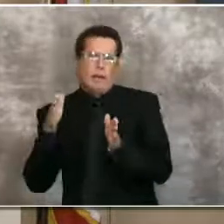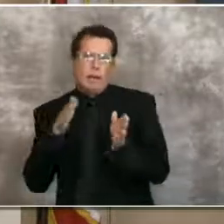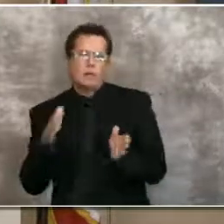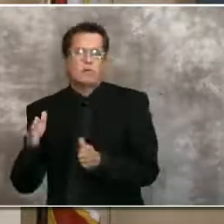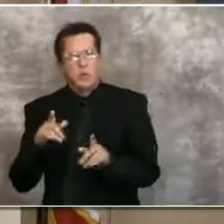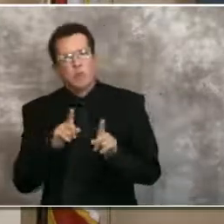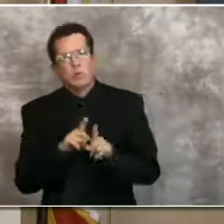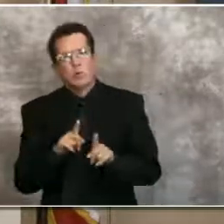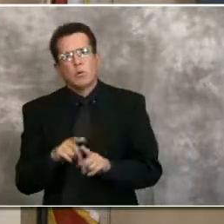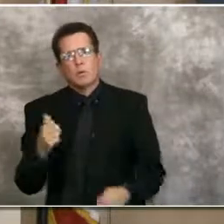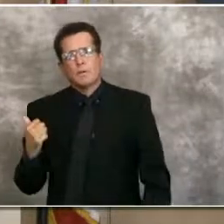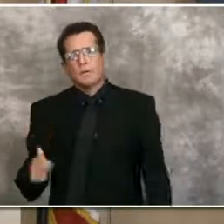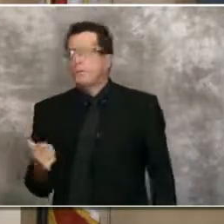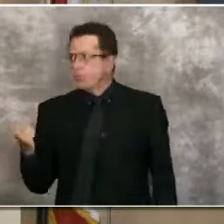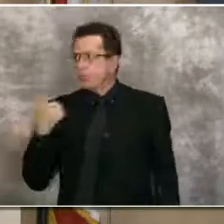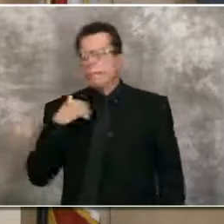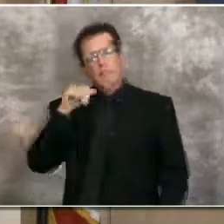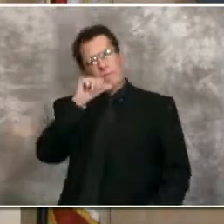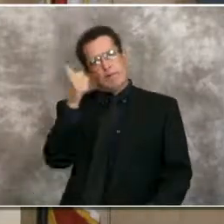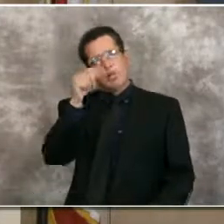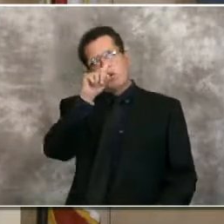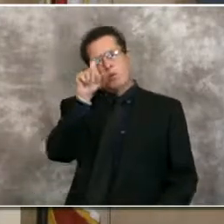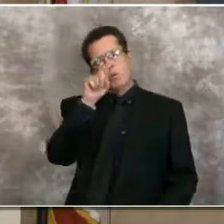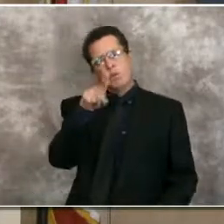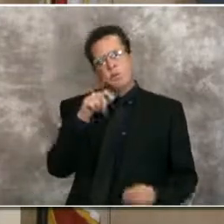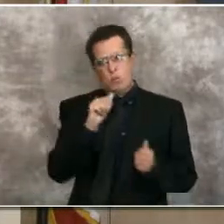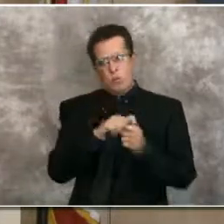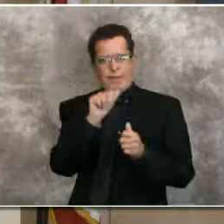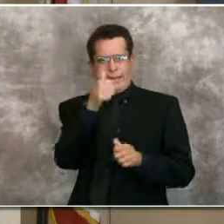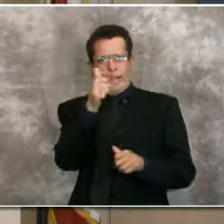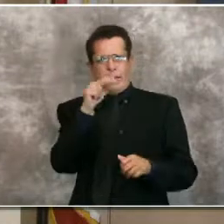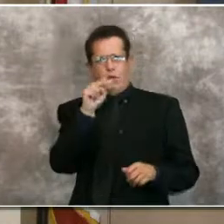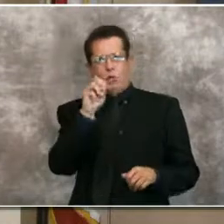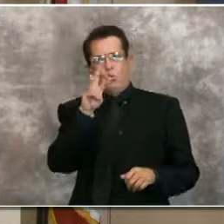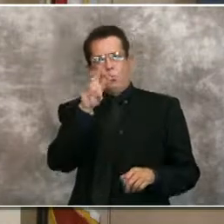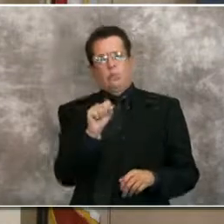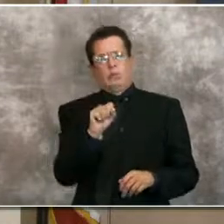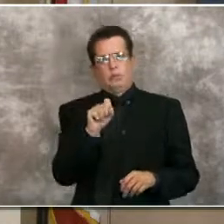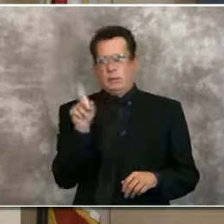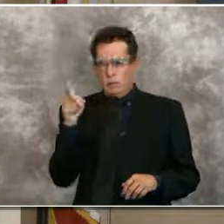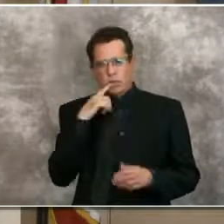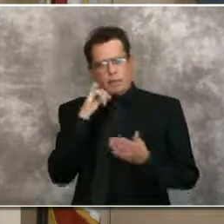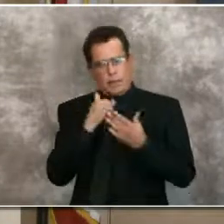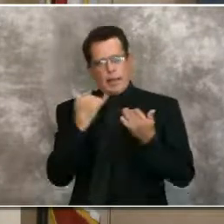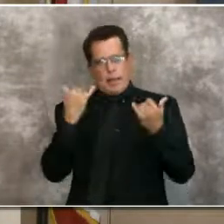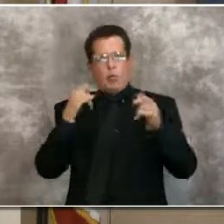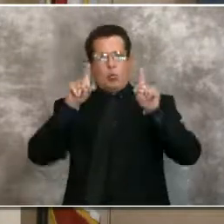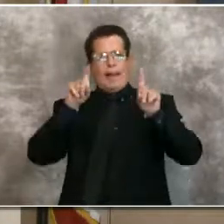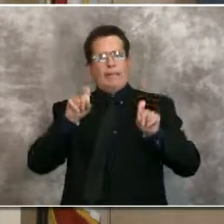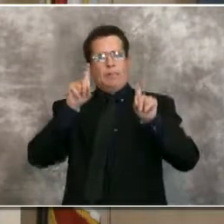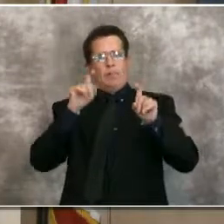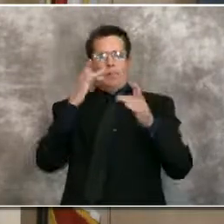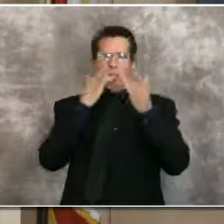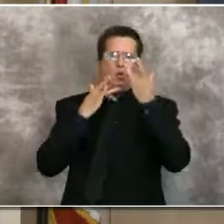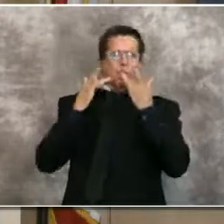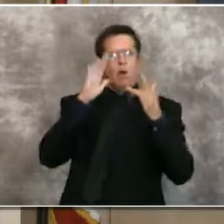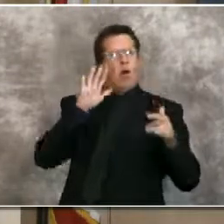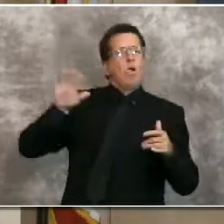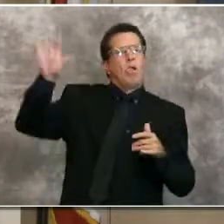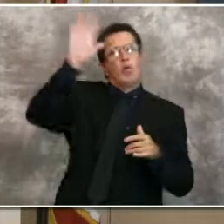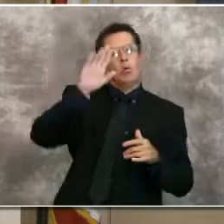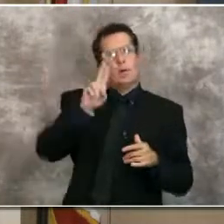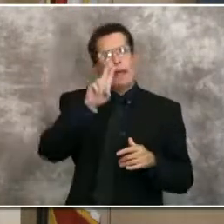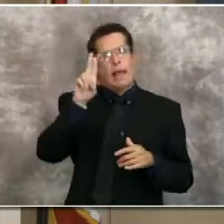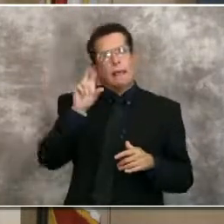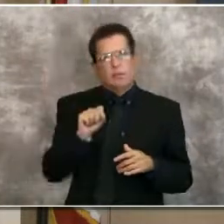Director Michonne, there's another question about testing from Mimi Alcala with 10 News. With the current testing supply shortage nationwide and locally, could this